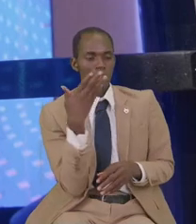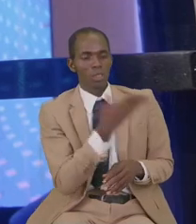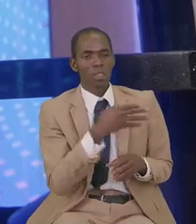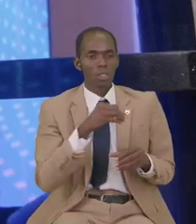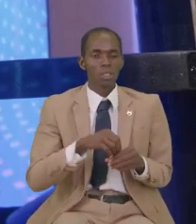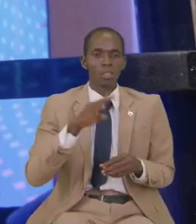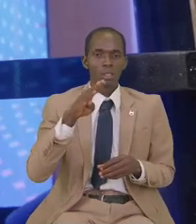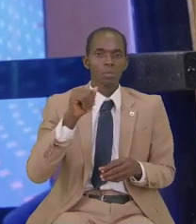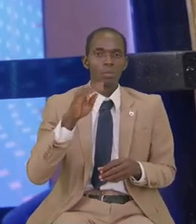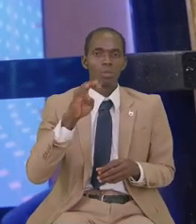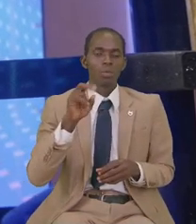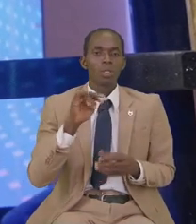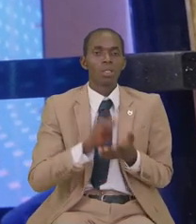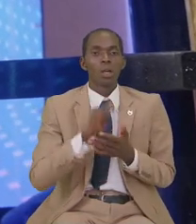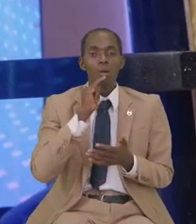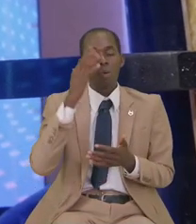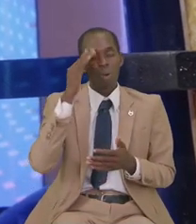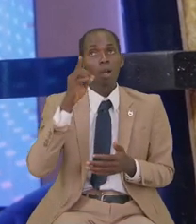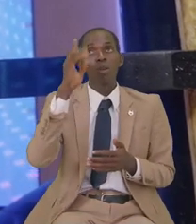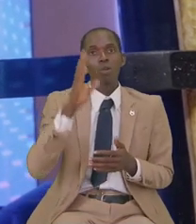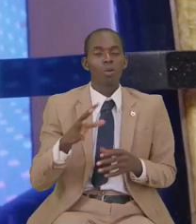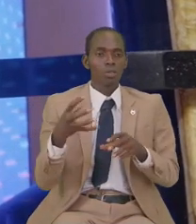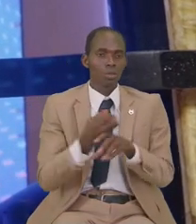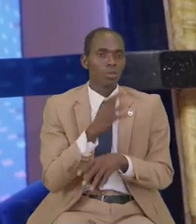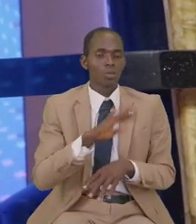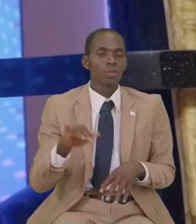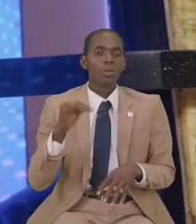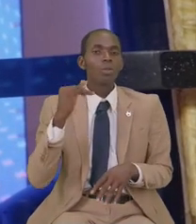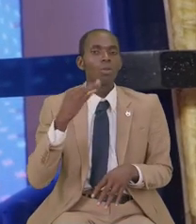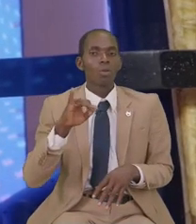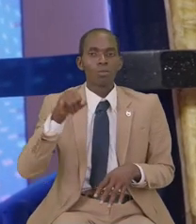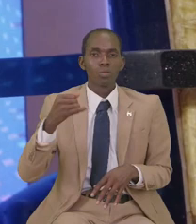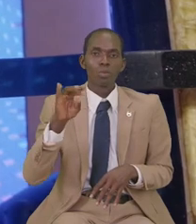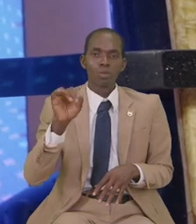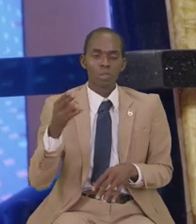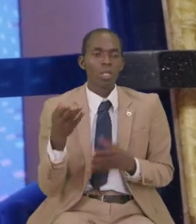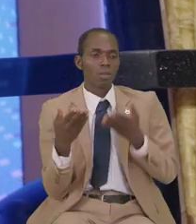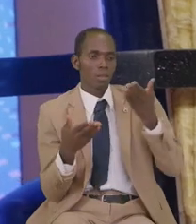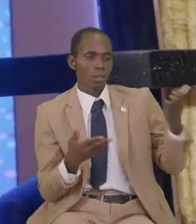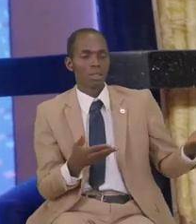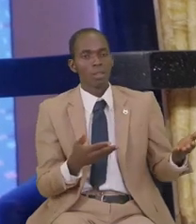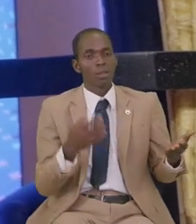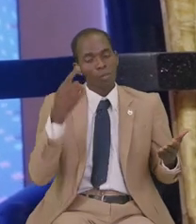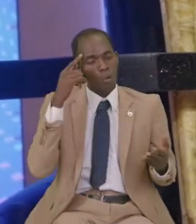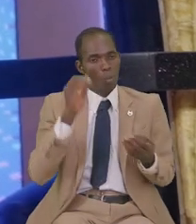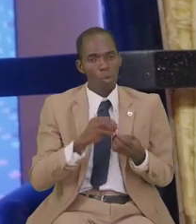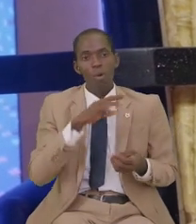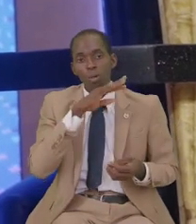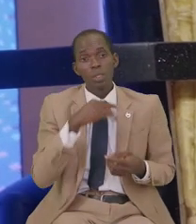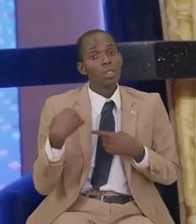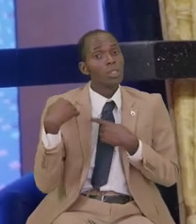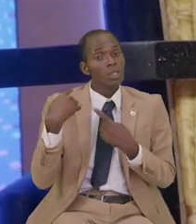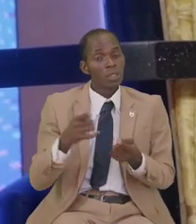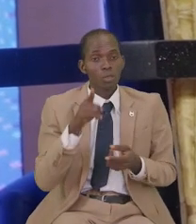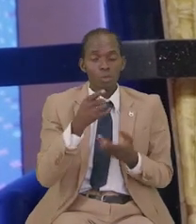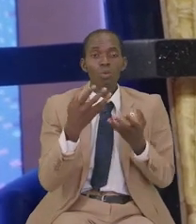to Babylon. And those Babylonians, they were really at it to bring corruption to them, to corrupt